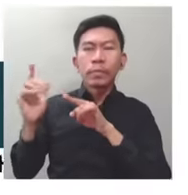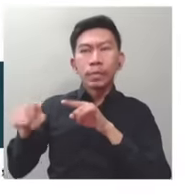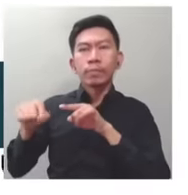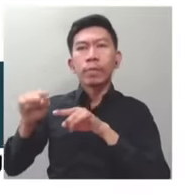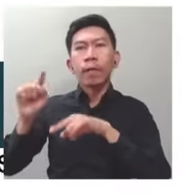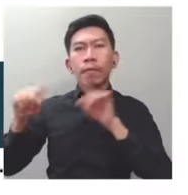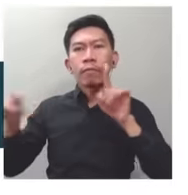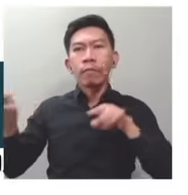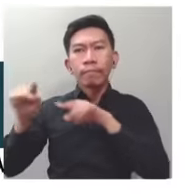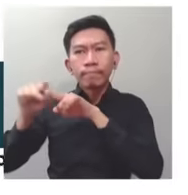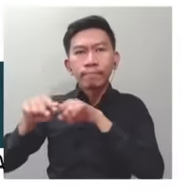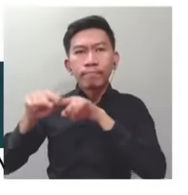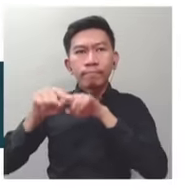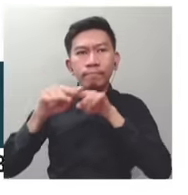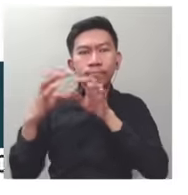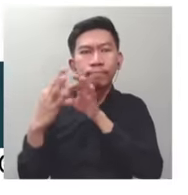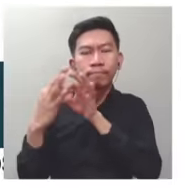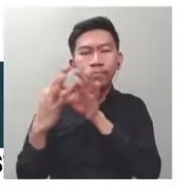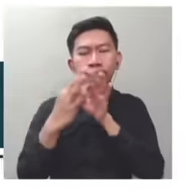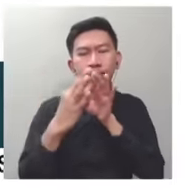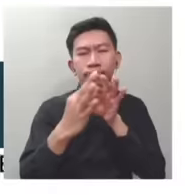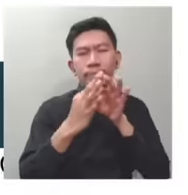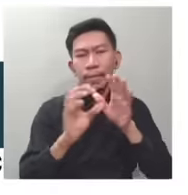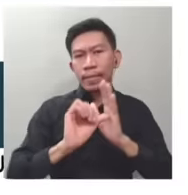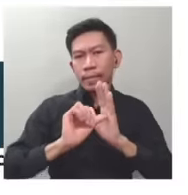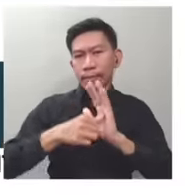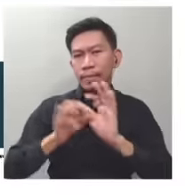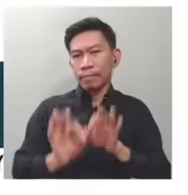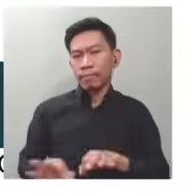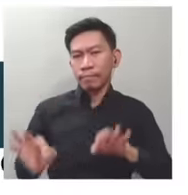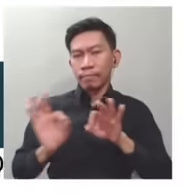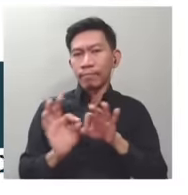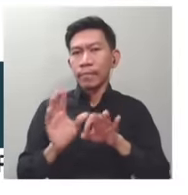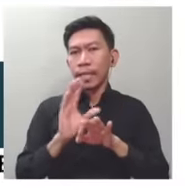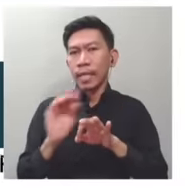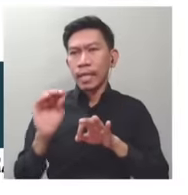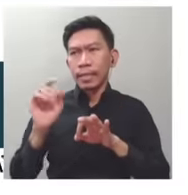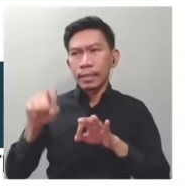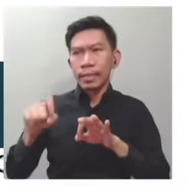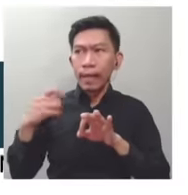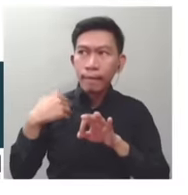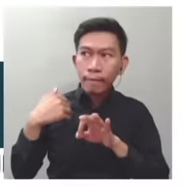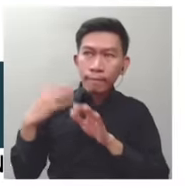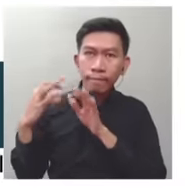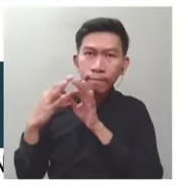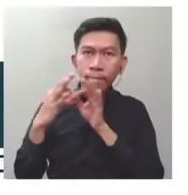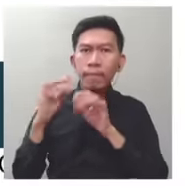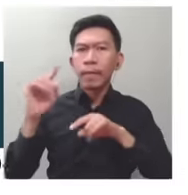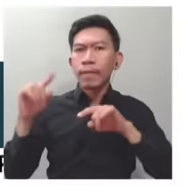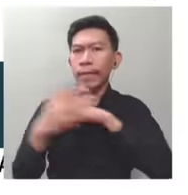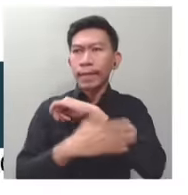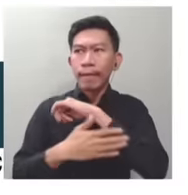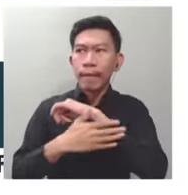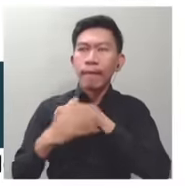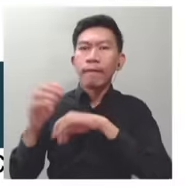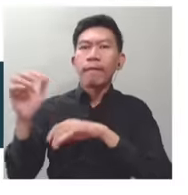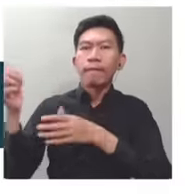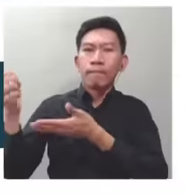is diversification and, of course, relying on other powers in the region that would, of course, enable us